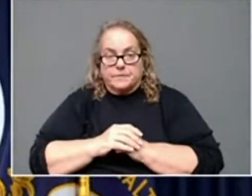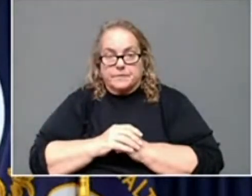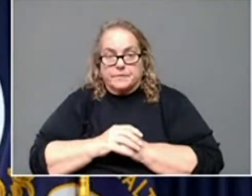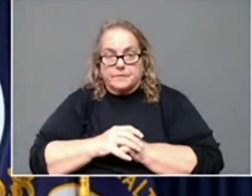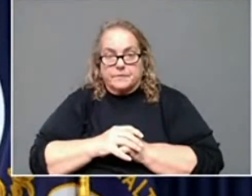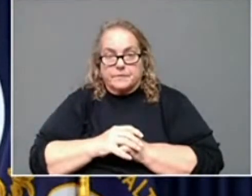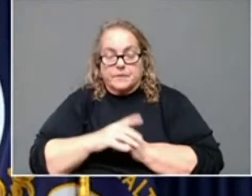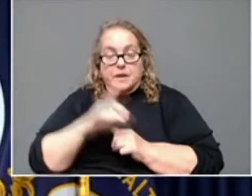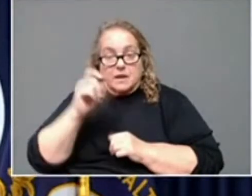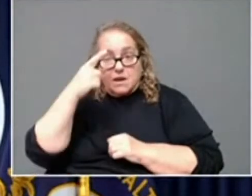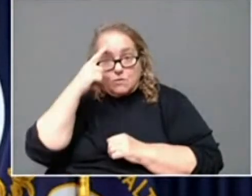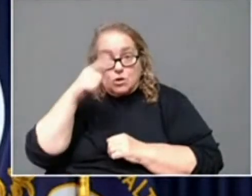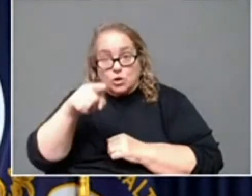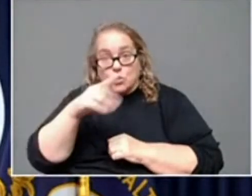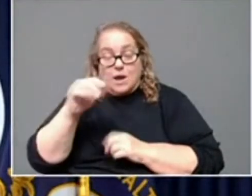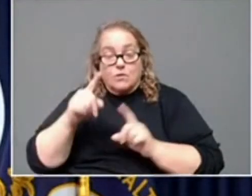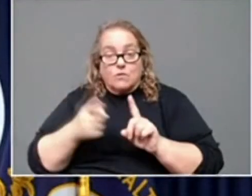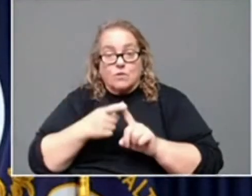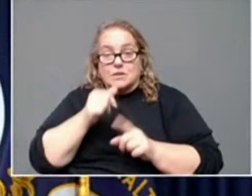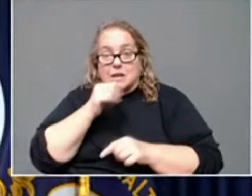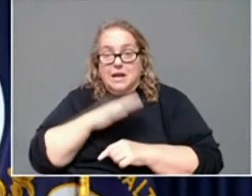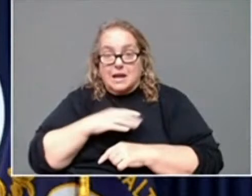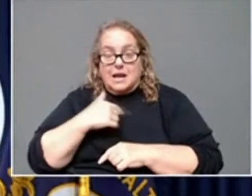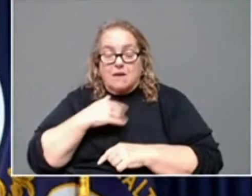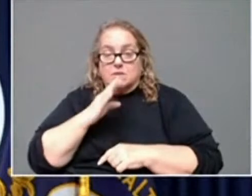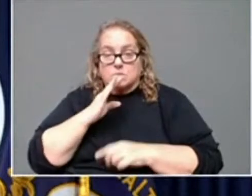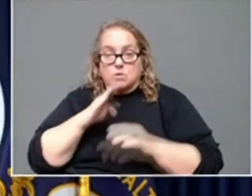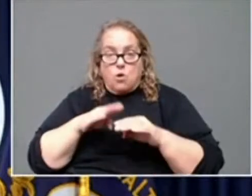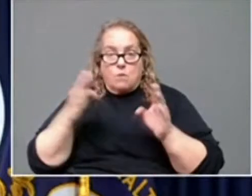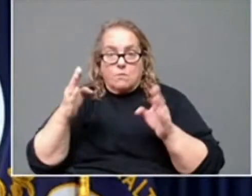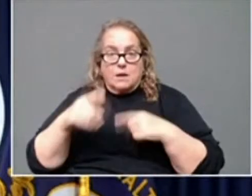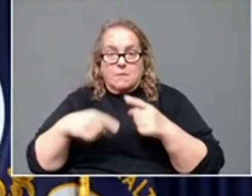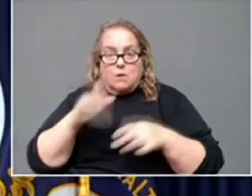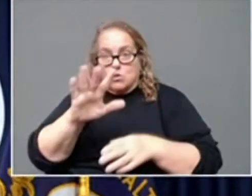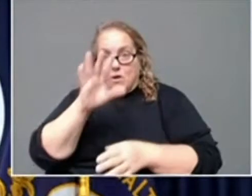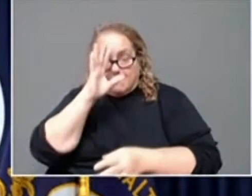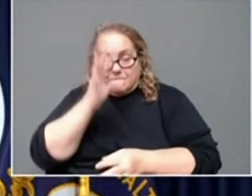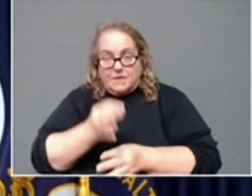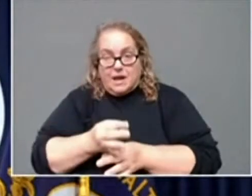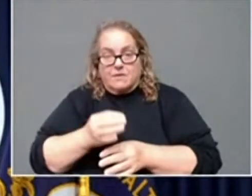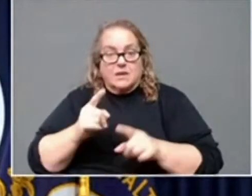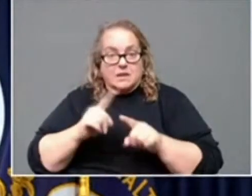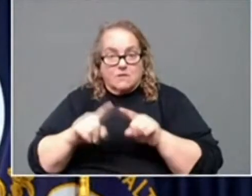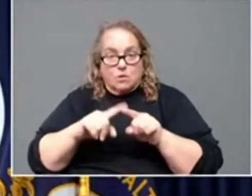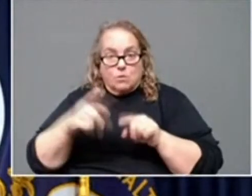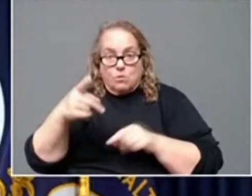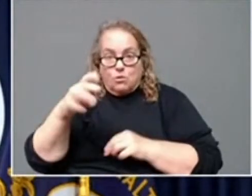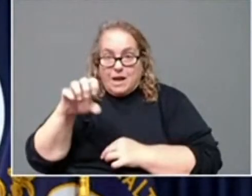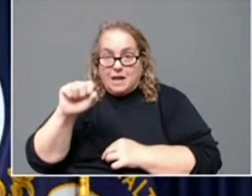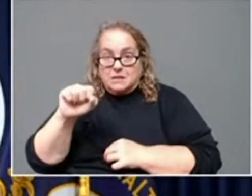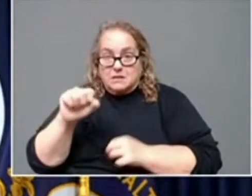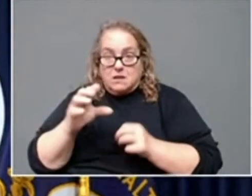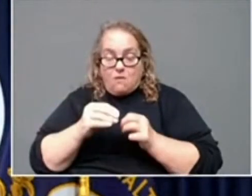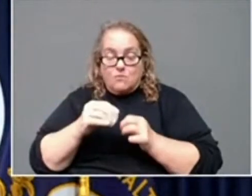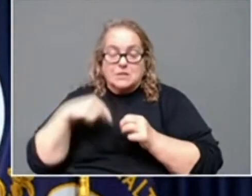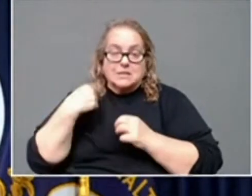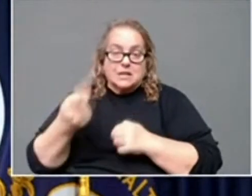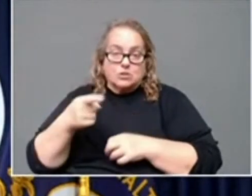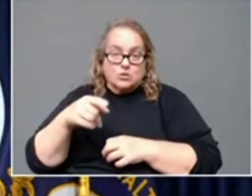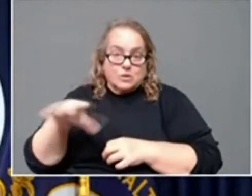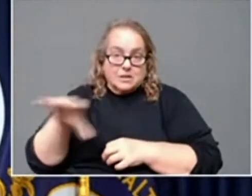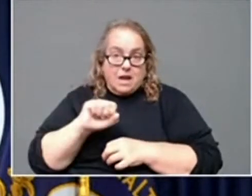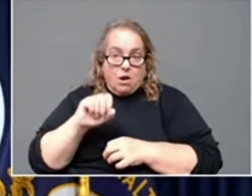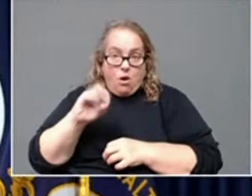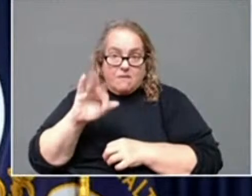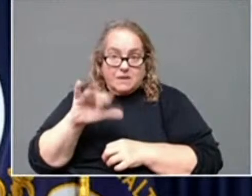Governor, you and the First Lady have spoken openly about your faith at numerous press conferences since taking office. In the last